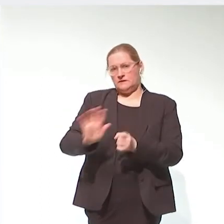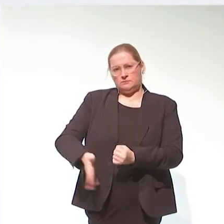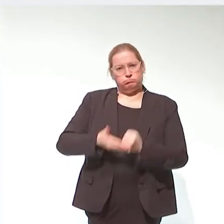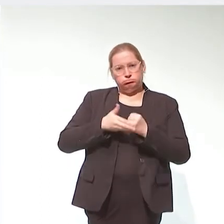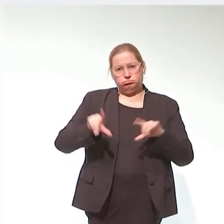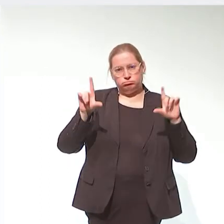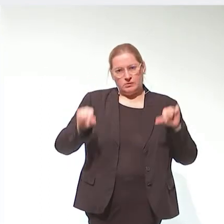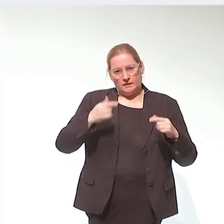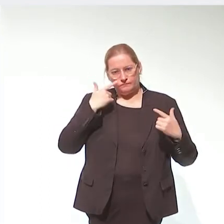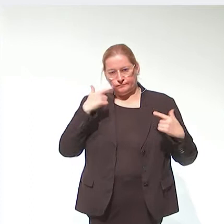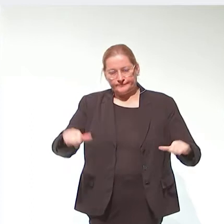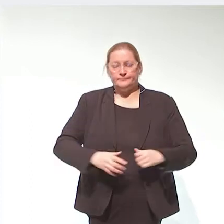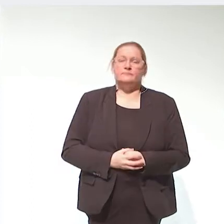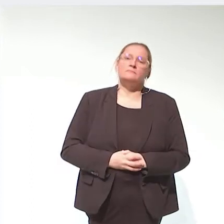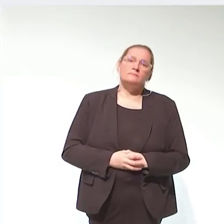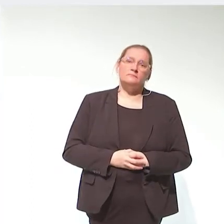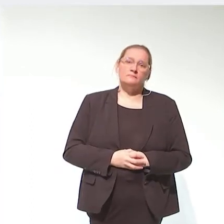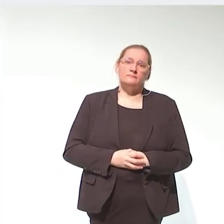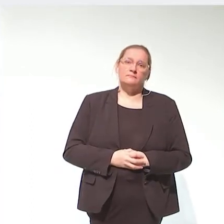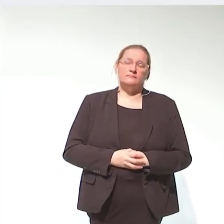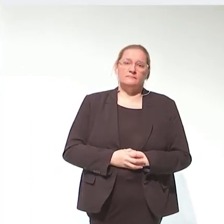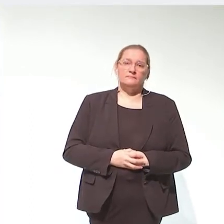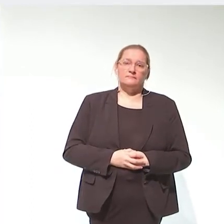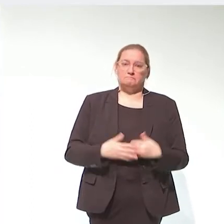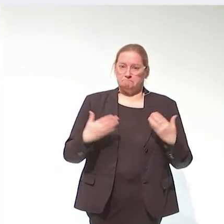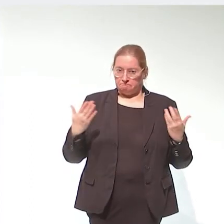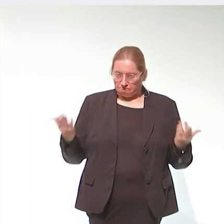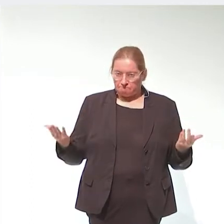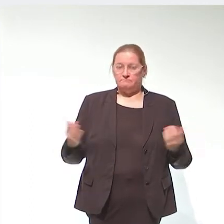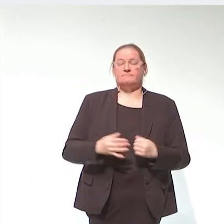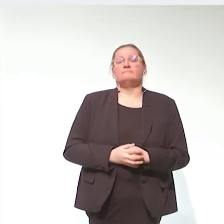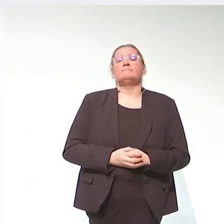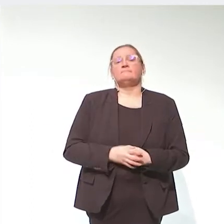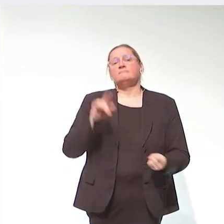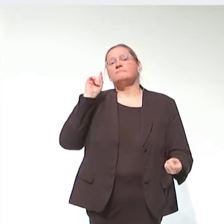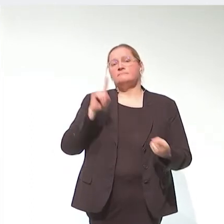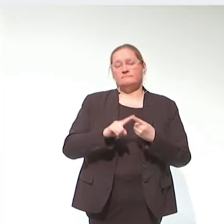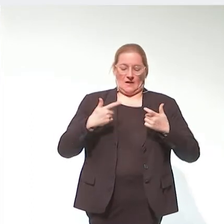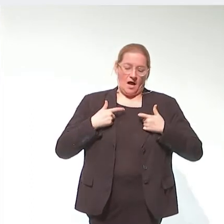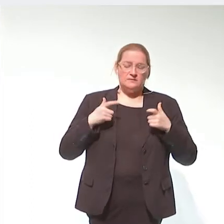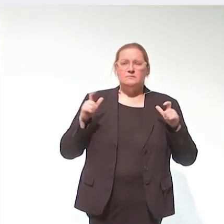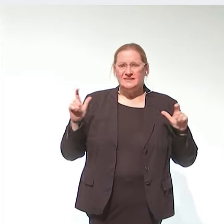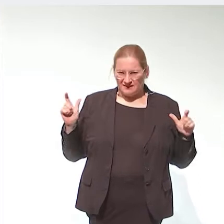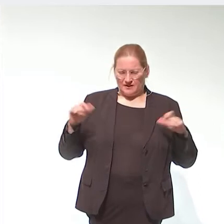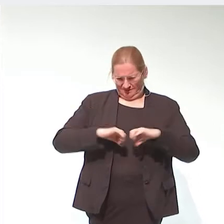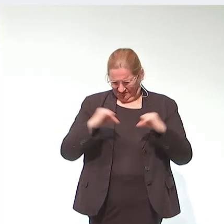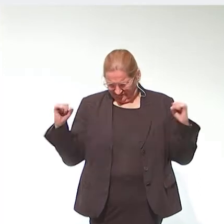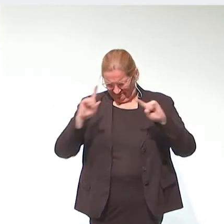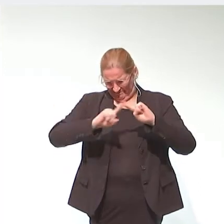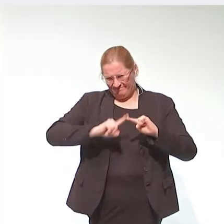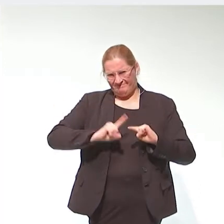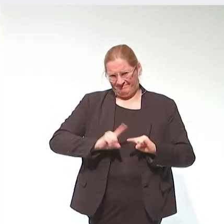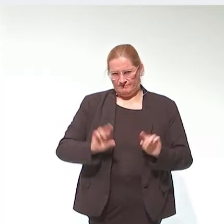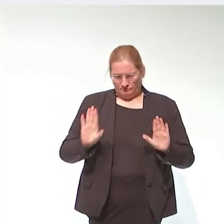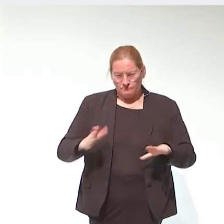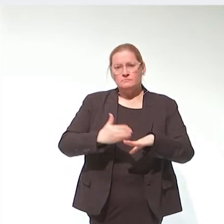fully into the accessibility, the Commissioner has mentioned, and I believe all of us are spending last